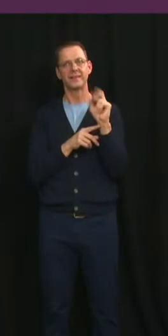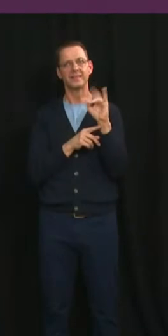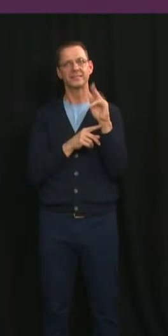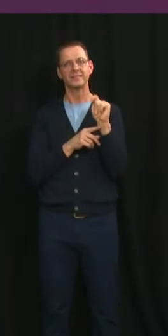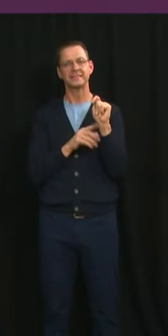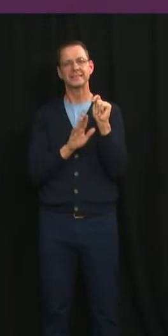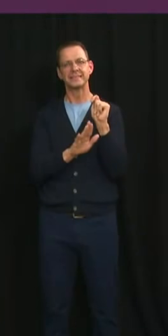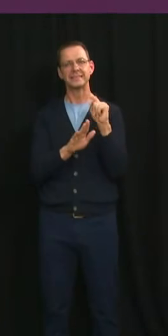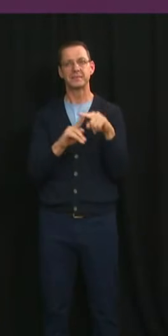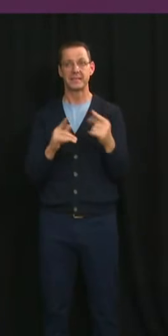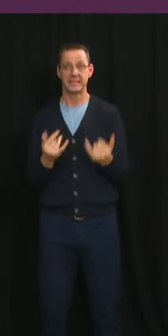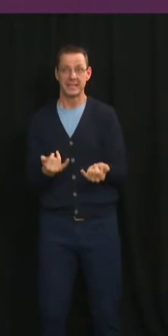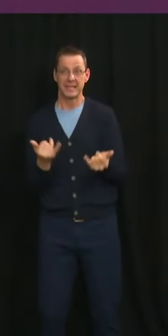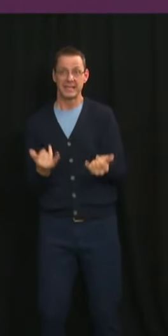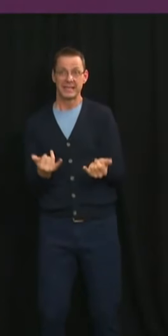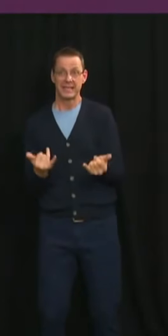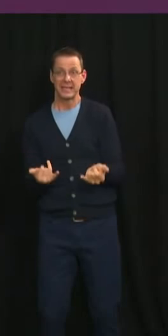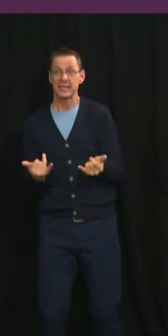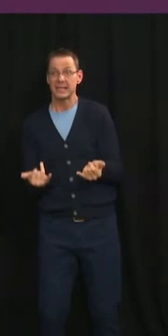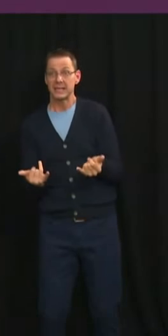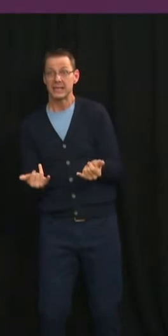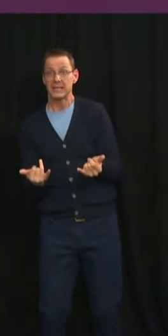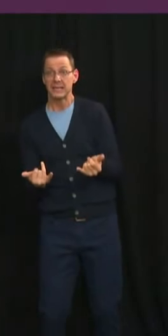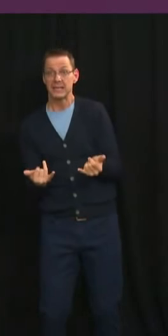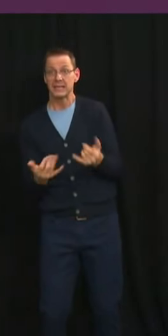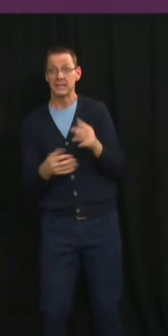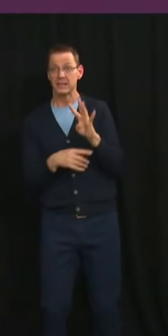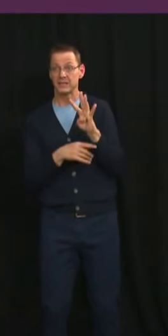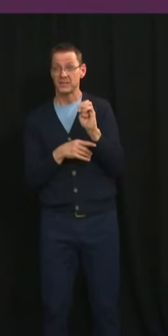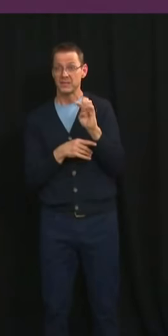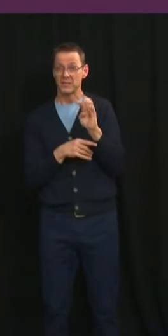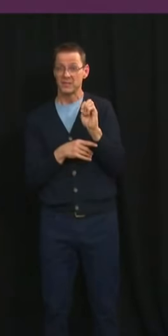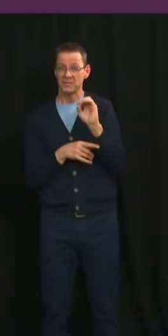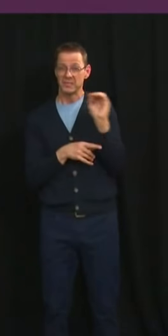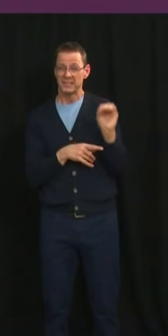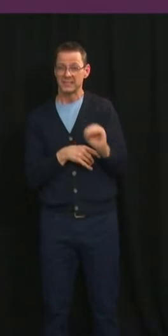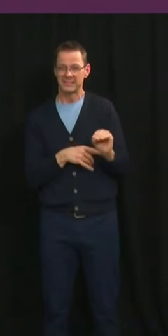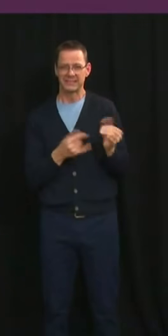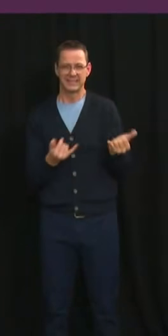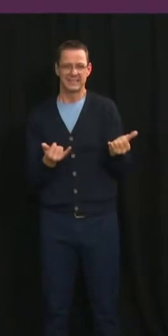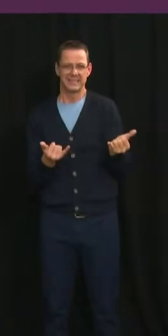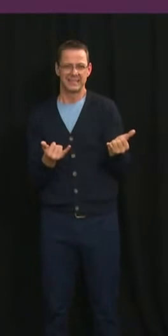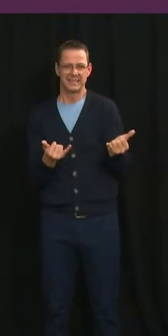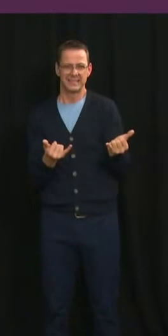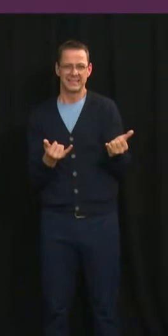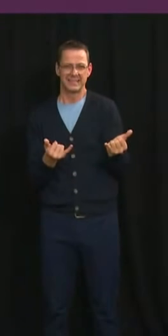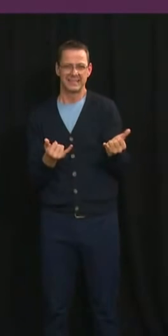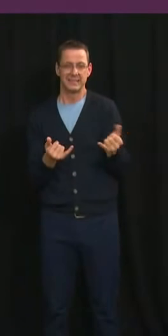dominant variant of COVID-19 in Alberta. Doctor? Yes, I think that's accurate.